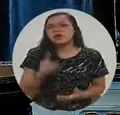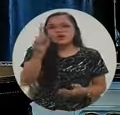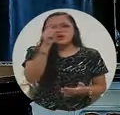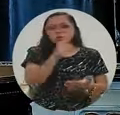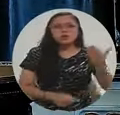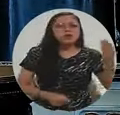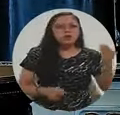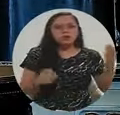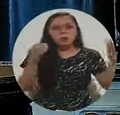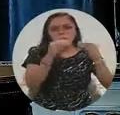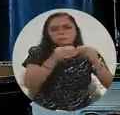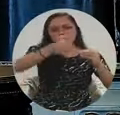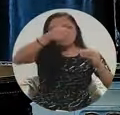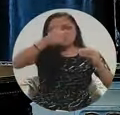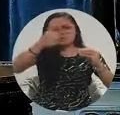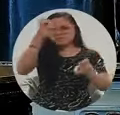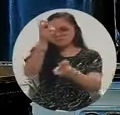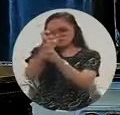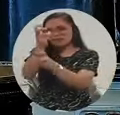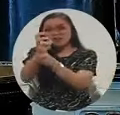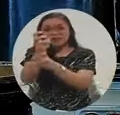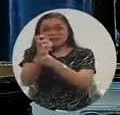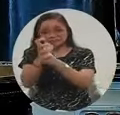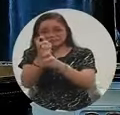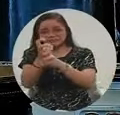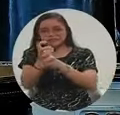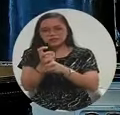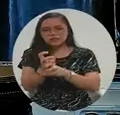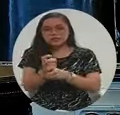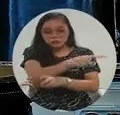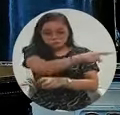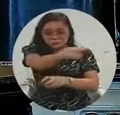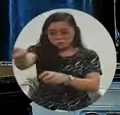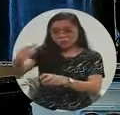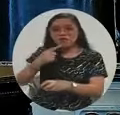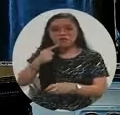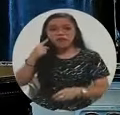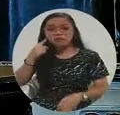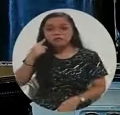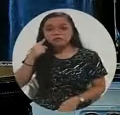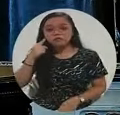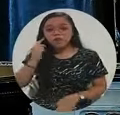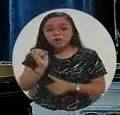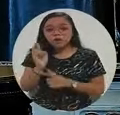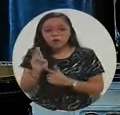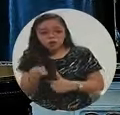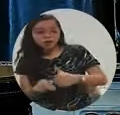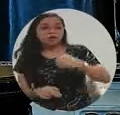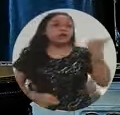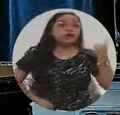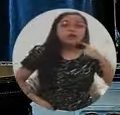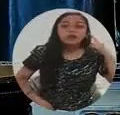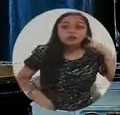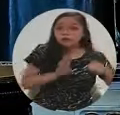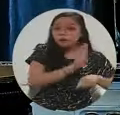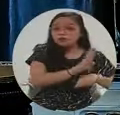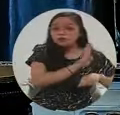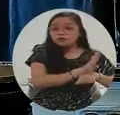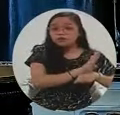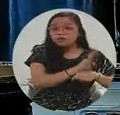What is the most difficult thing in the ministry? Prospects, clients,